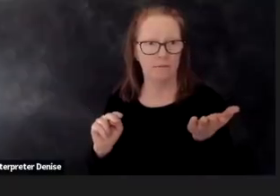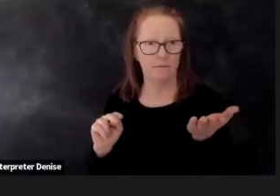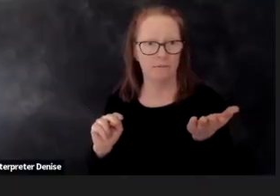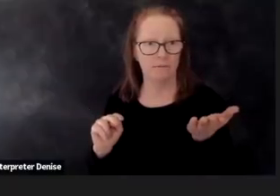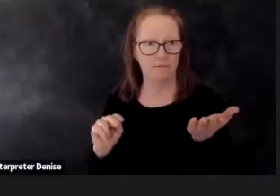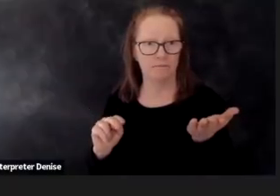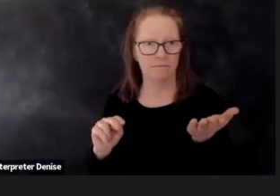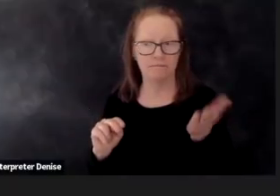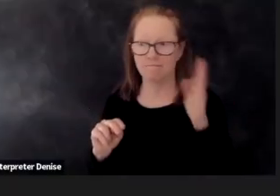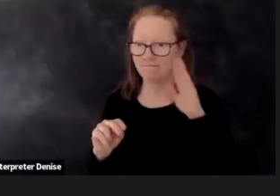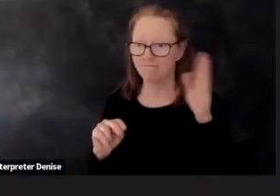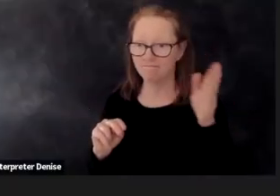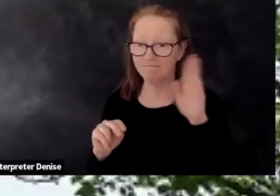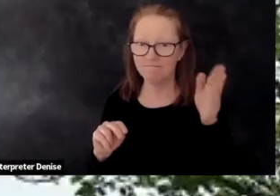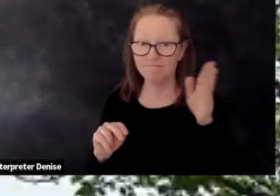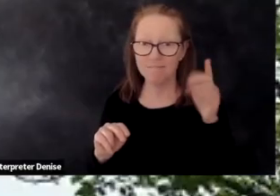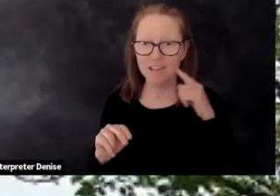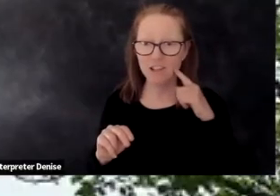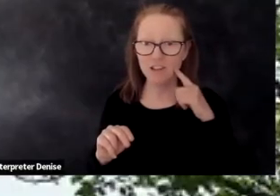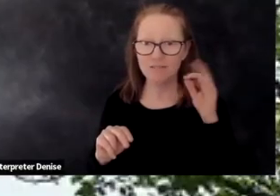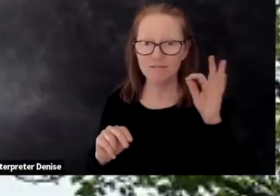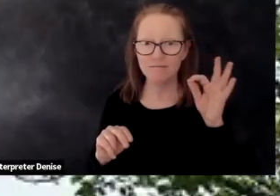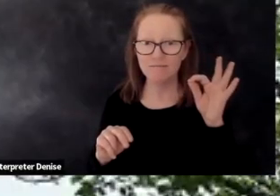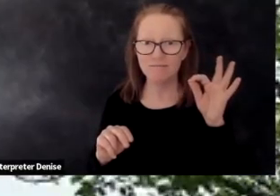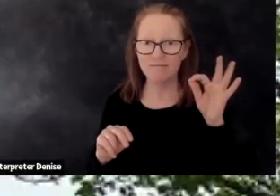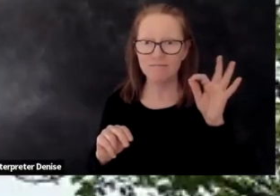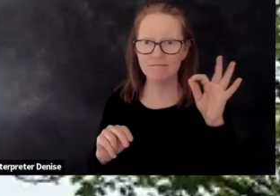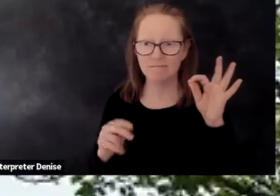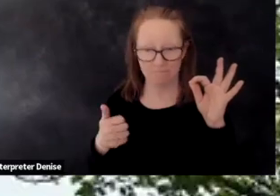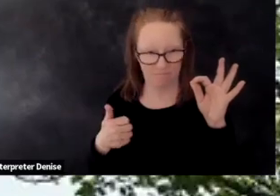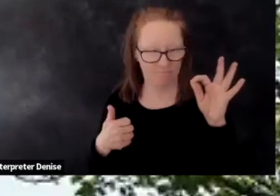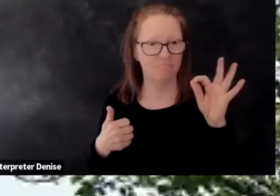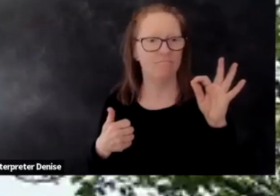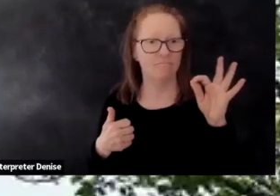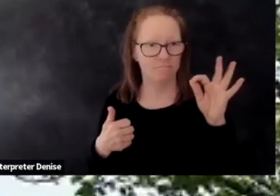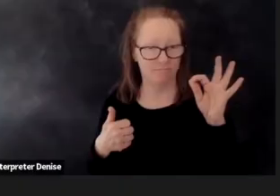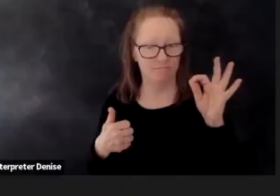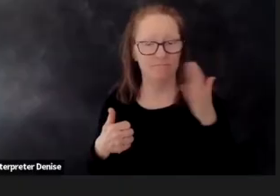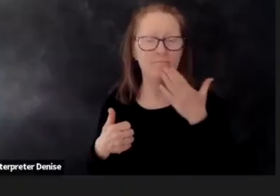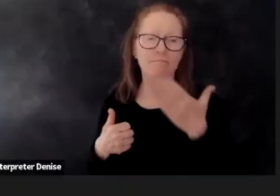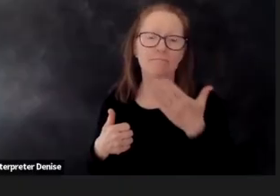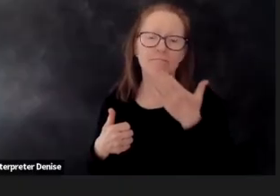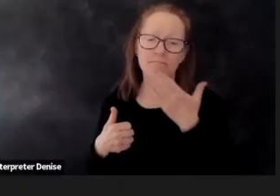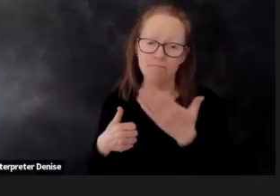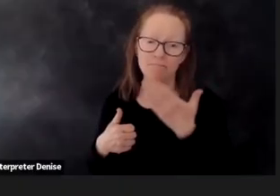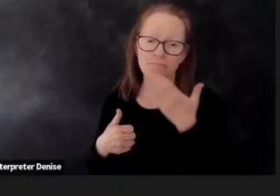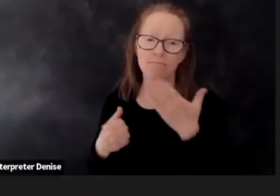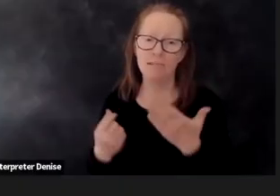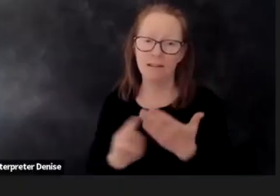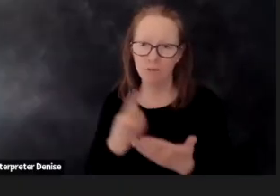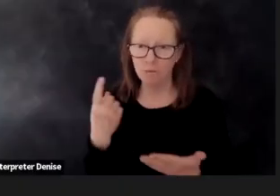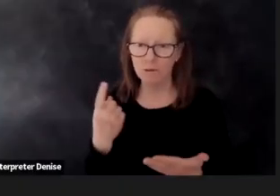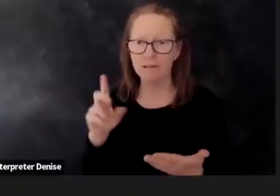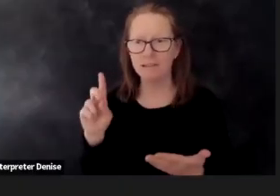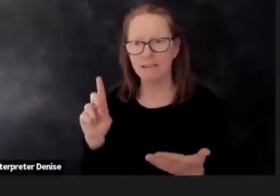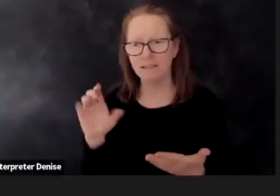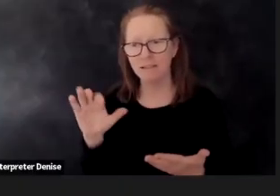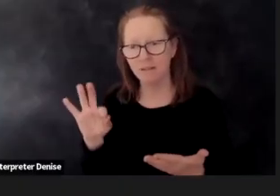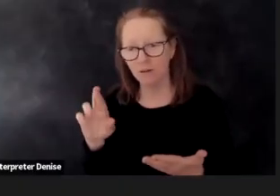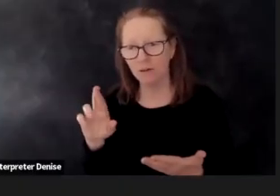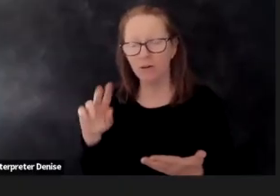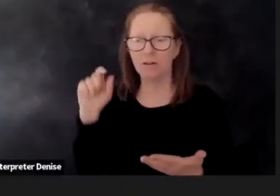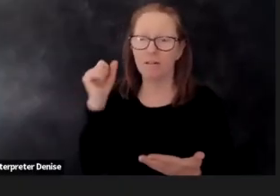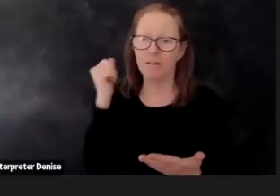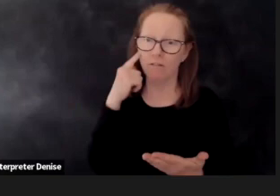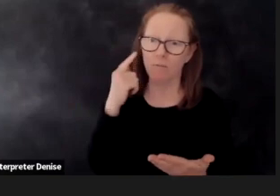Hello, everybody. Can you hear me? Yep. Thank you, everybody. Thank you, DCR and government officials. And